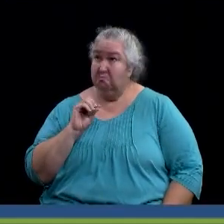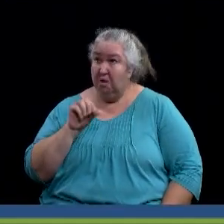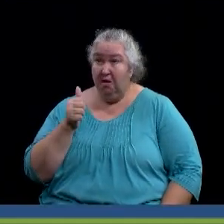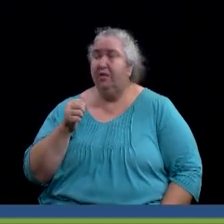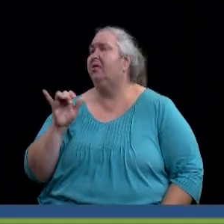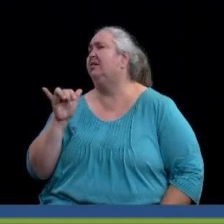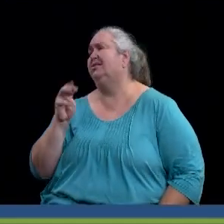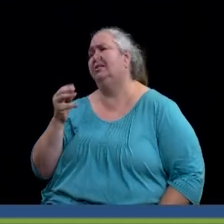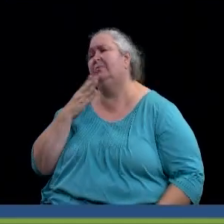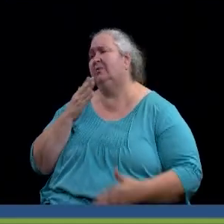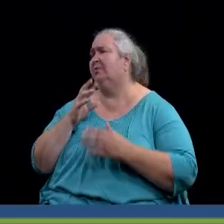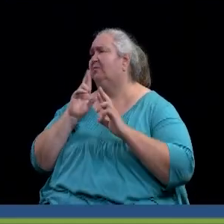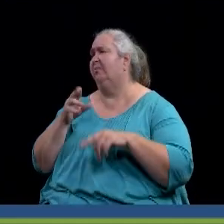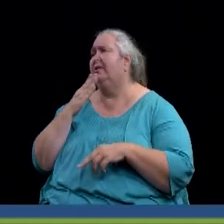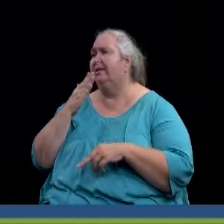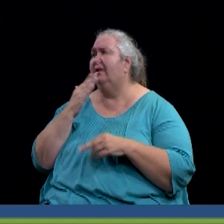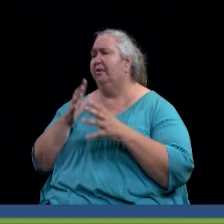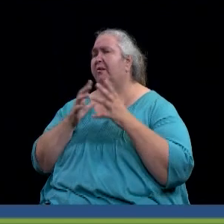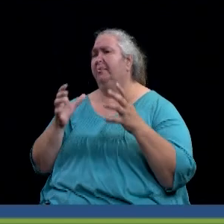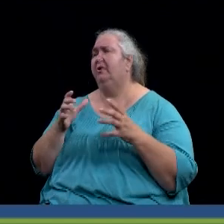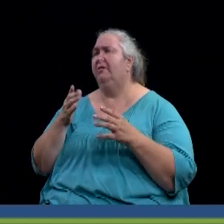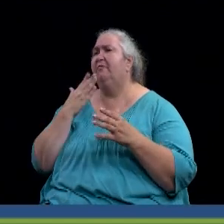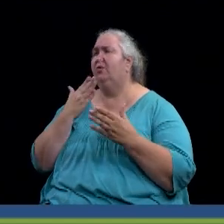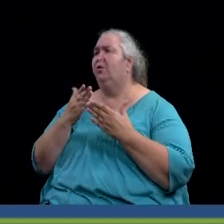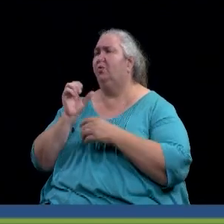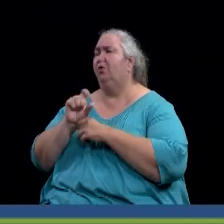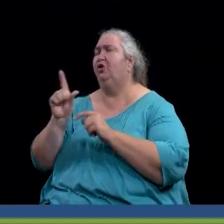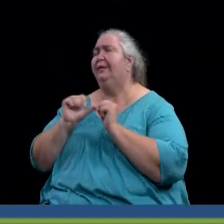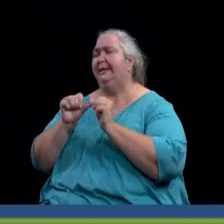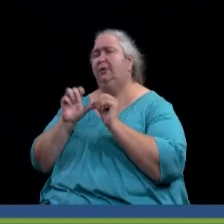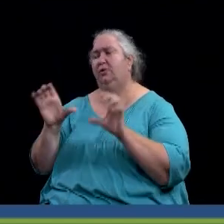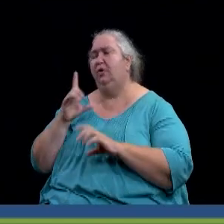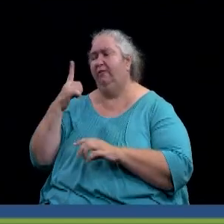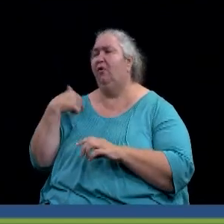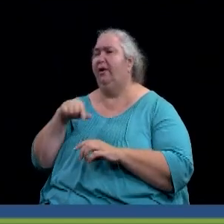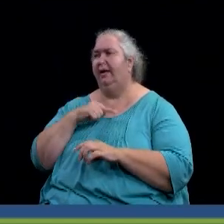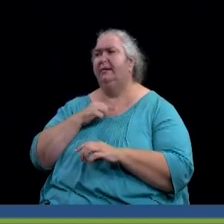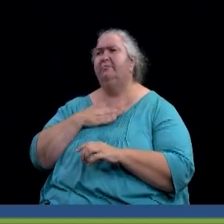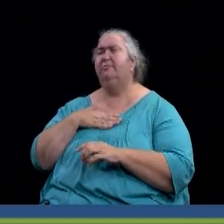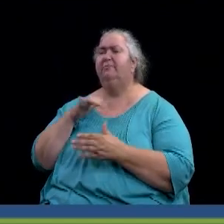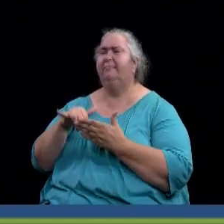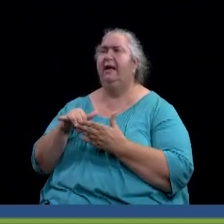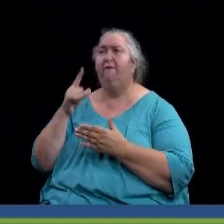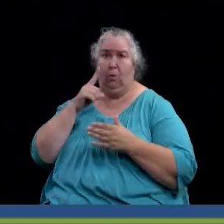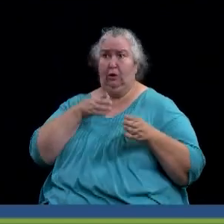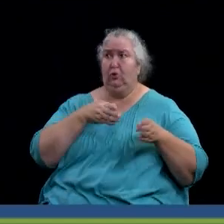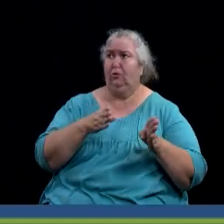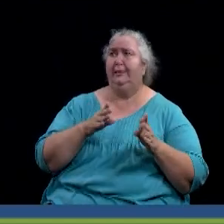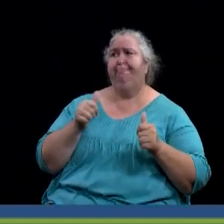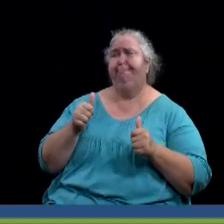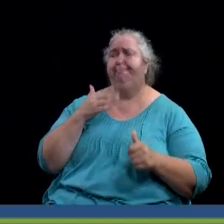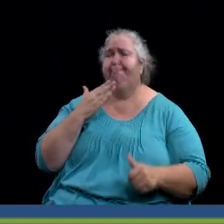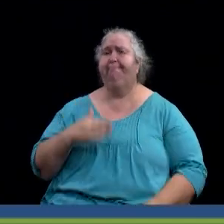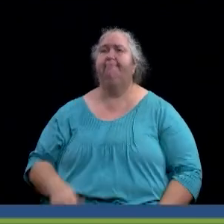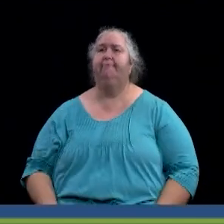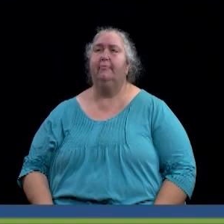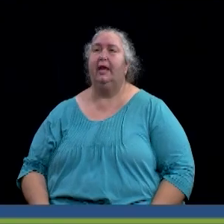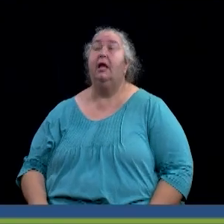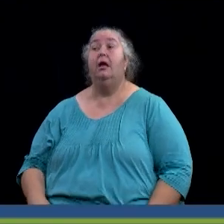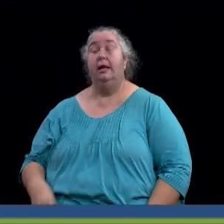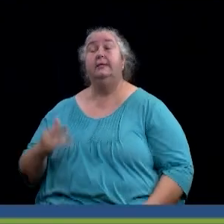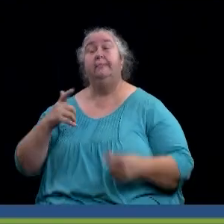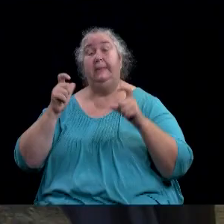you continue to do for us in streets. This is really going to make a big difference to downtown over the next few years.